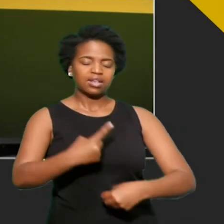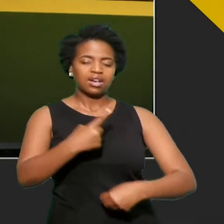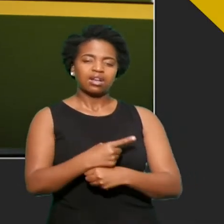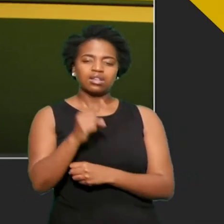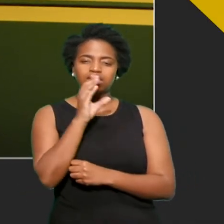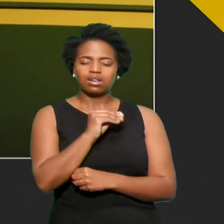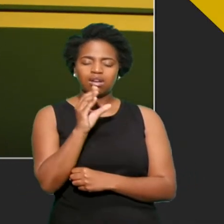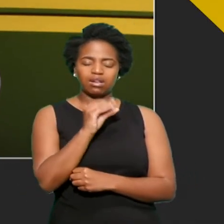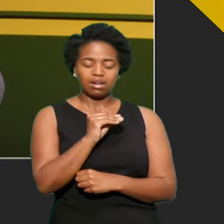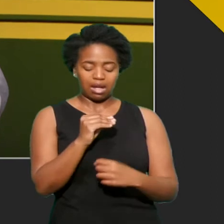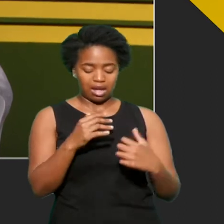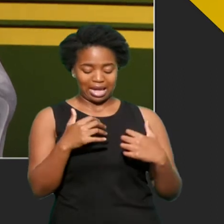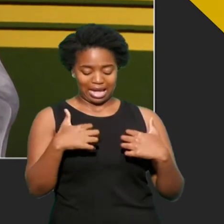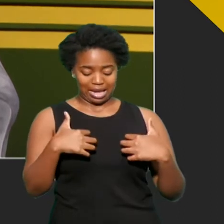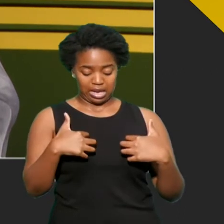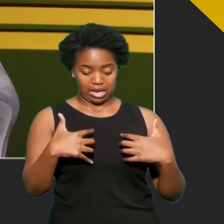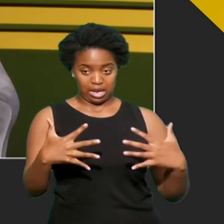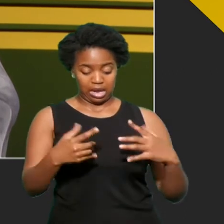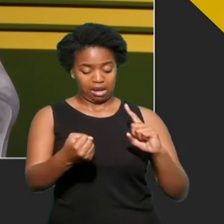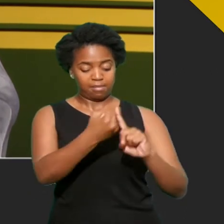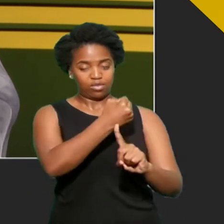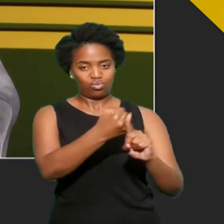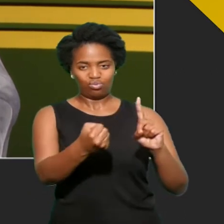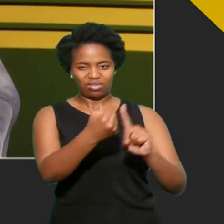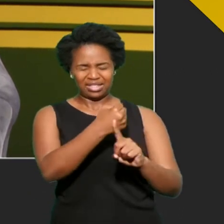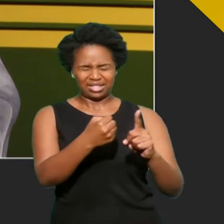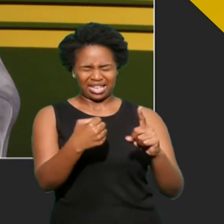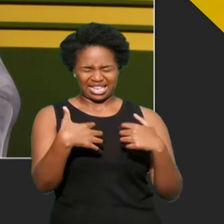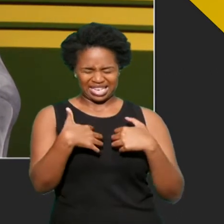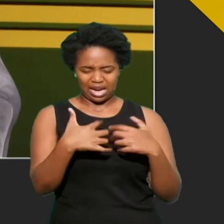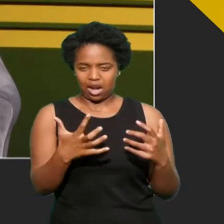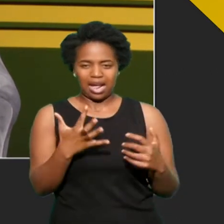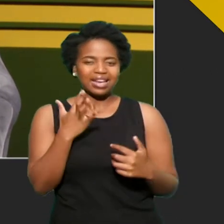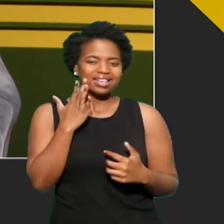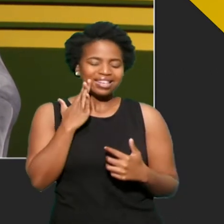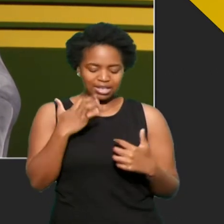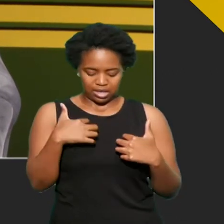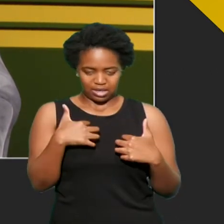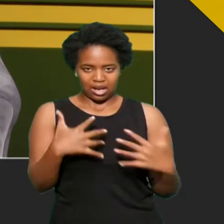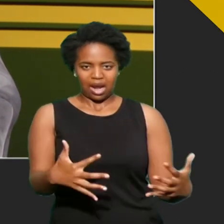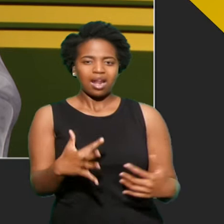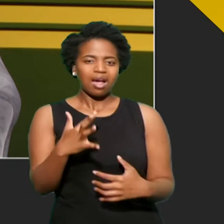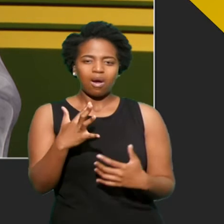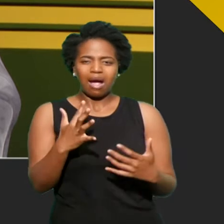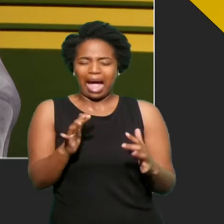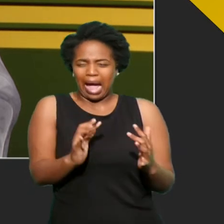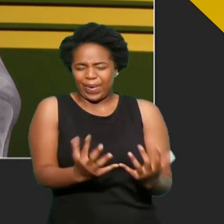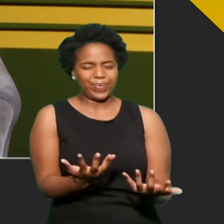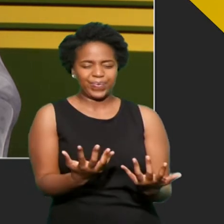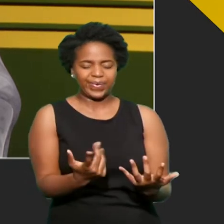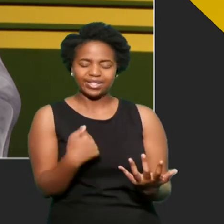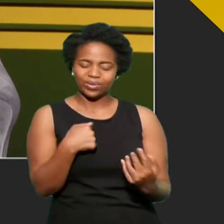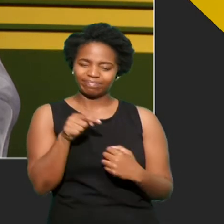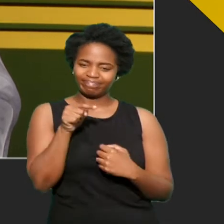what point does the person where you found solace, found love and found comfort become your hell? And that is what